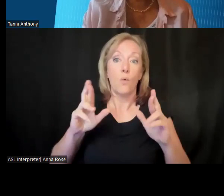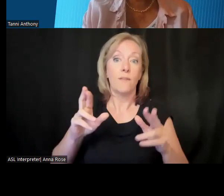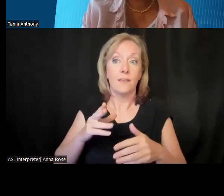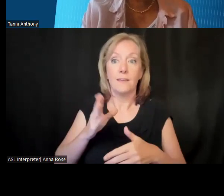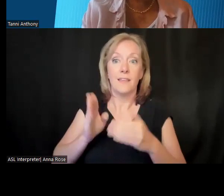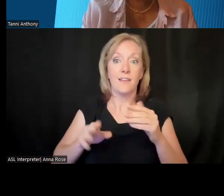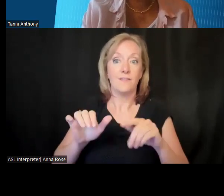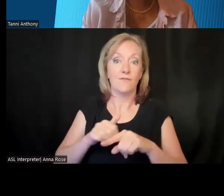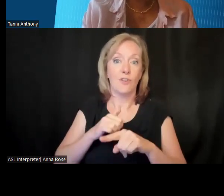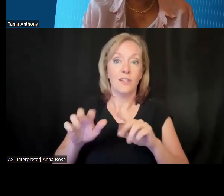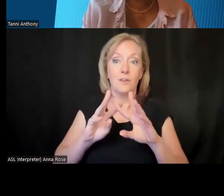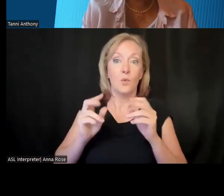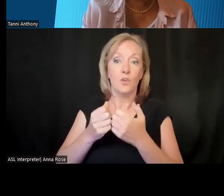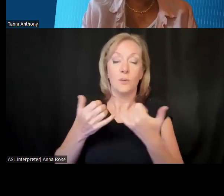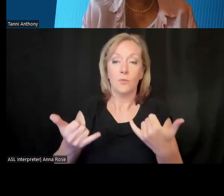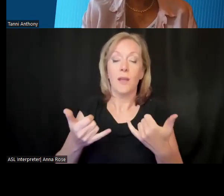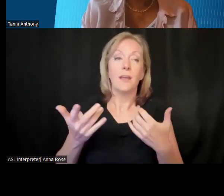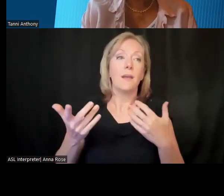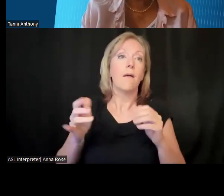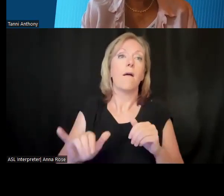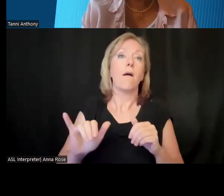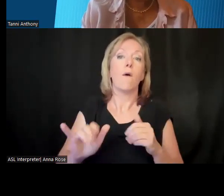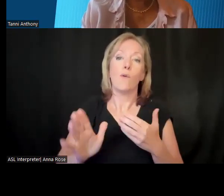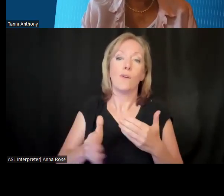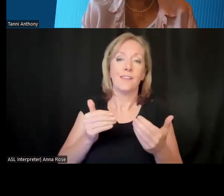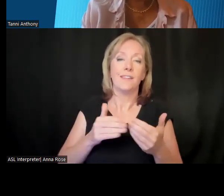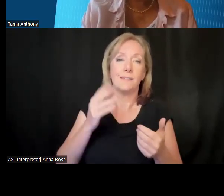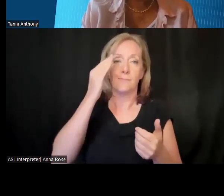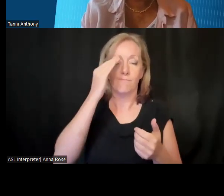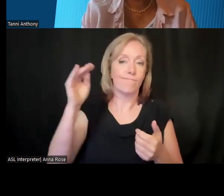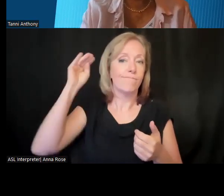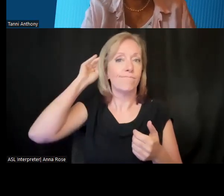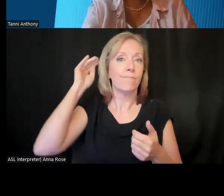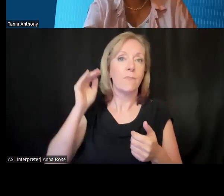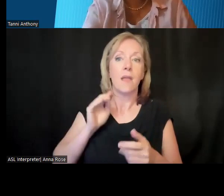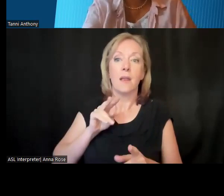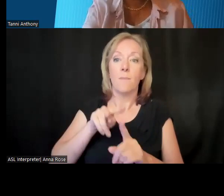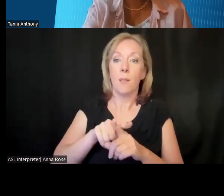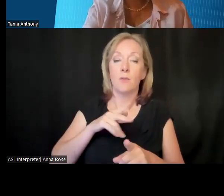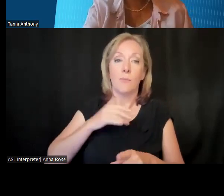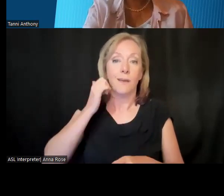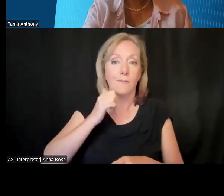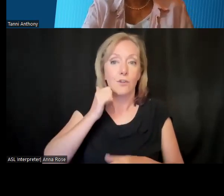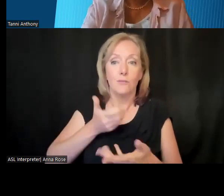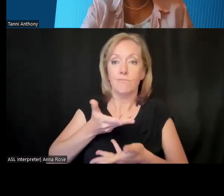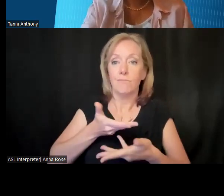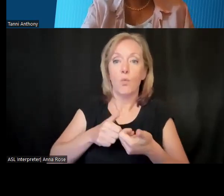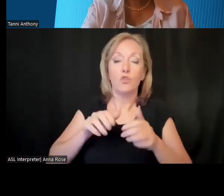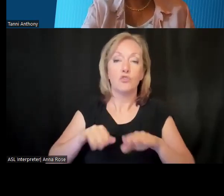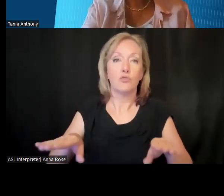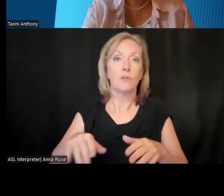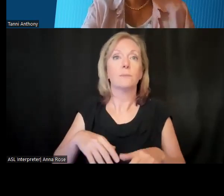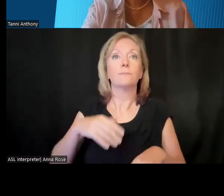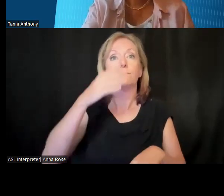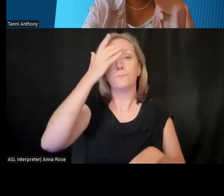day, you will understand that you could just easily understand and implement in your everyday practices with kids. So this